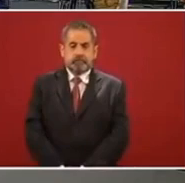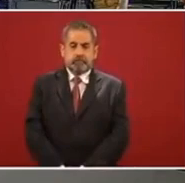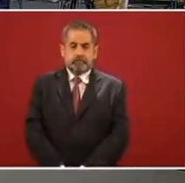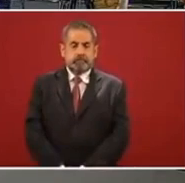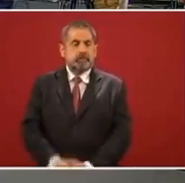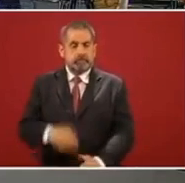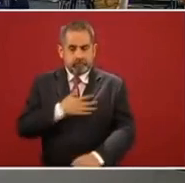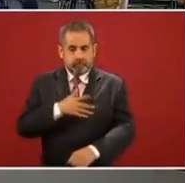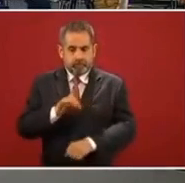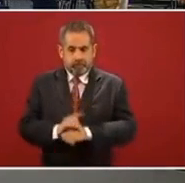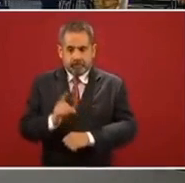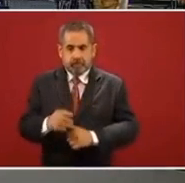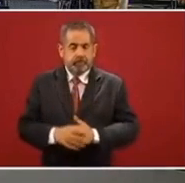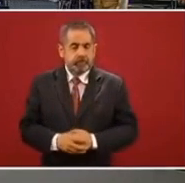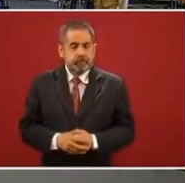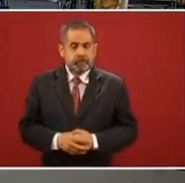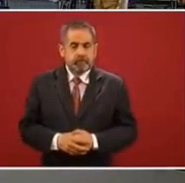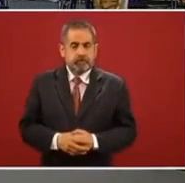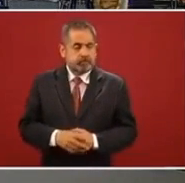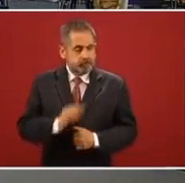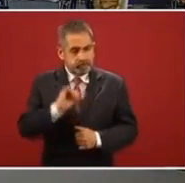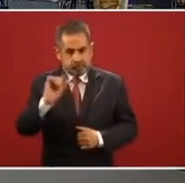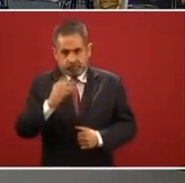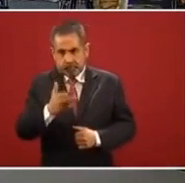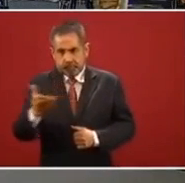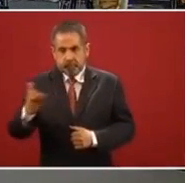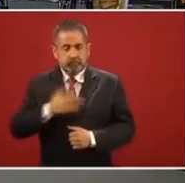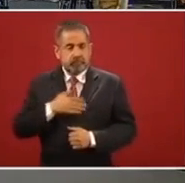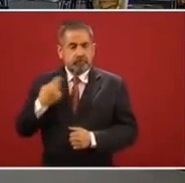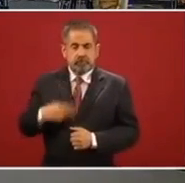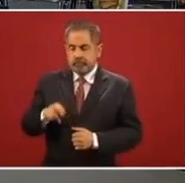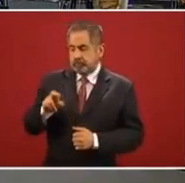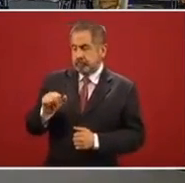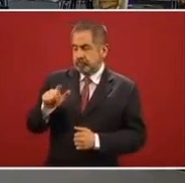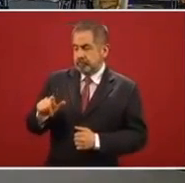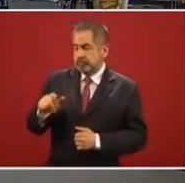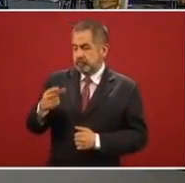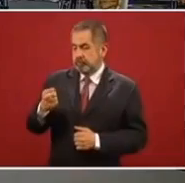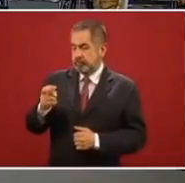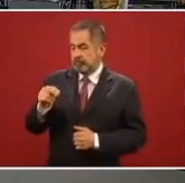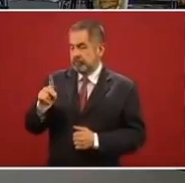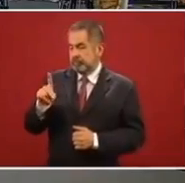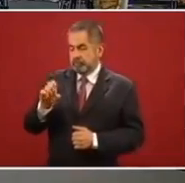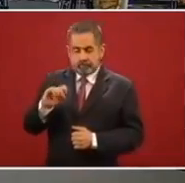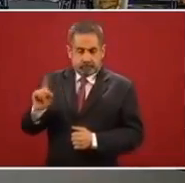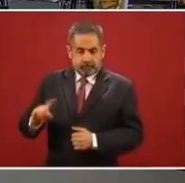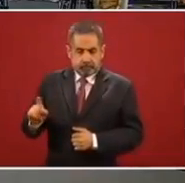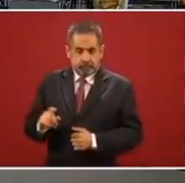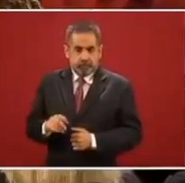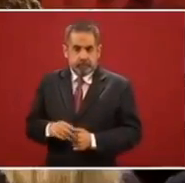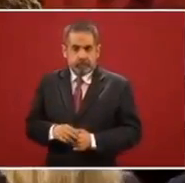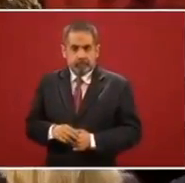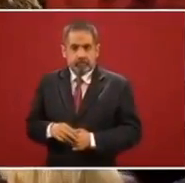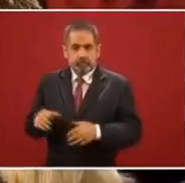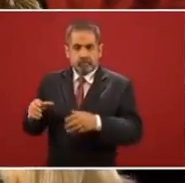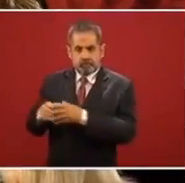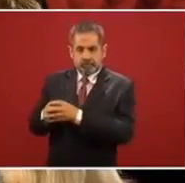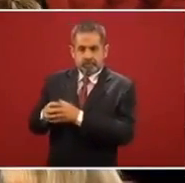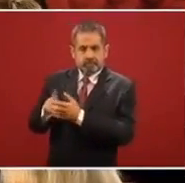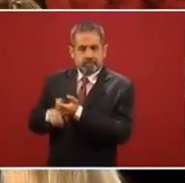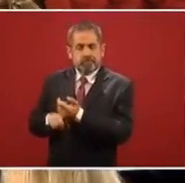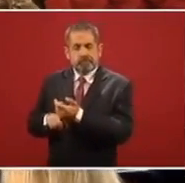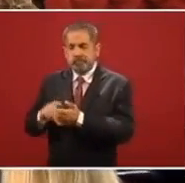Buenos Antonio días, Hernández. señores funcionarios. He Raúl says hello. Hernández del Barlovento, del Concepto Integral del Comercio